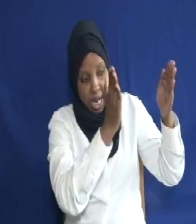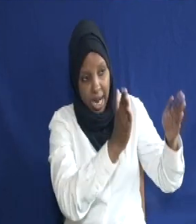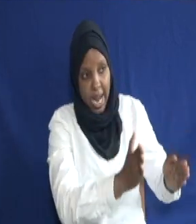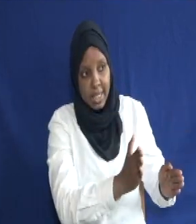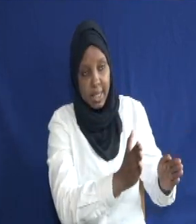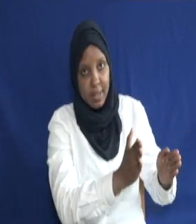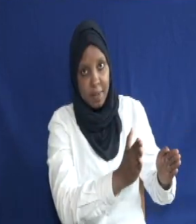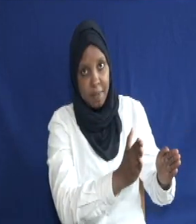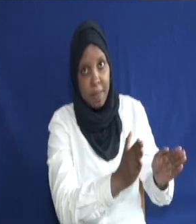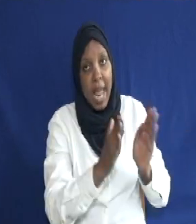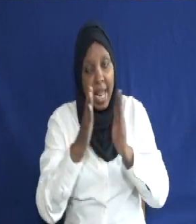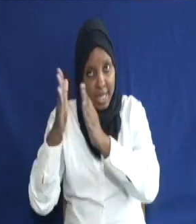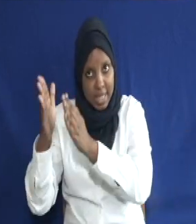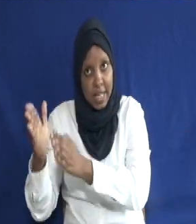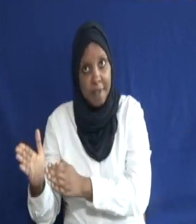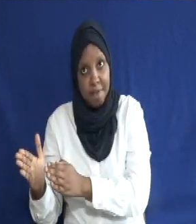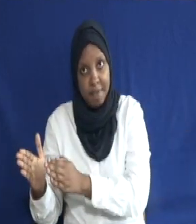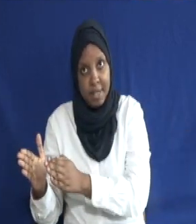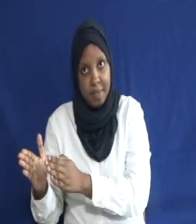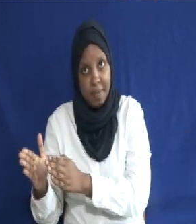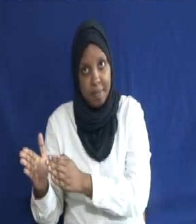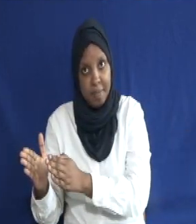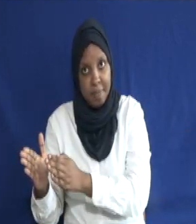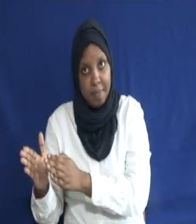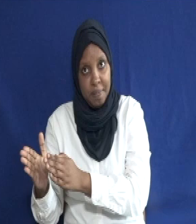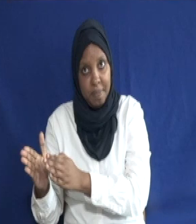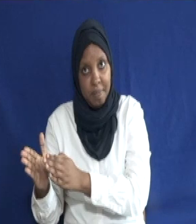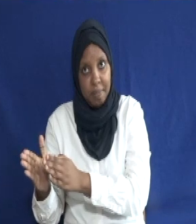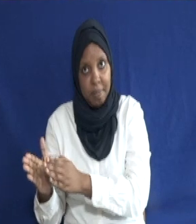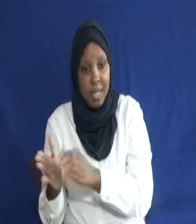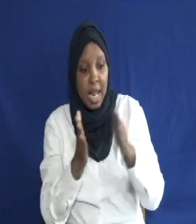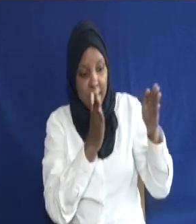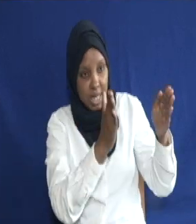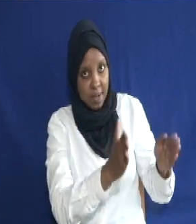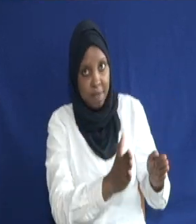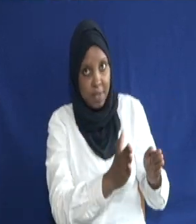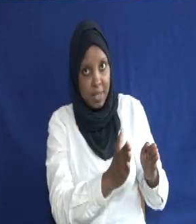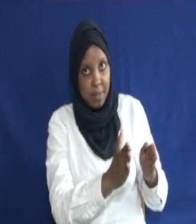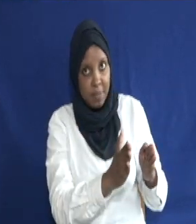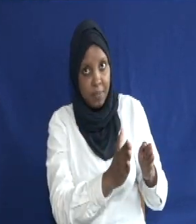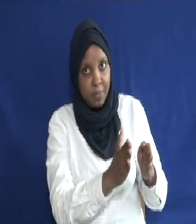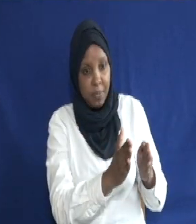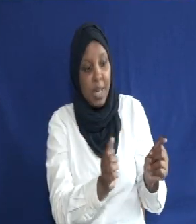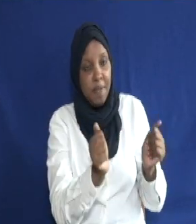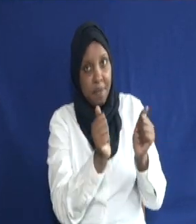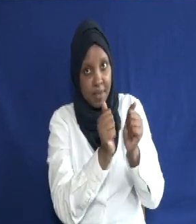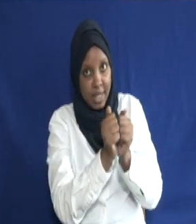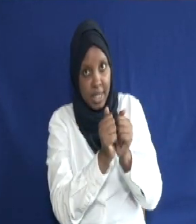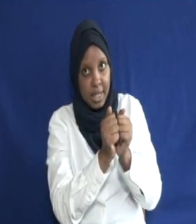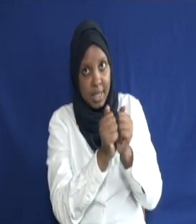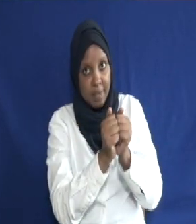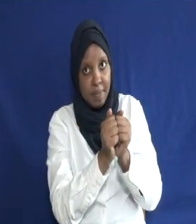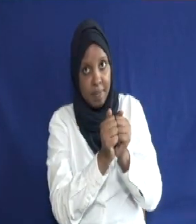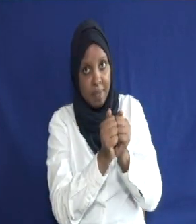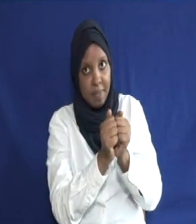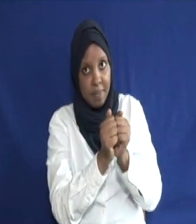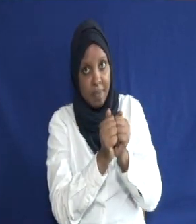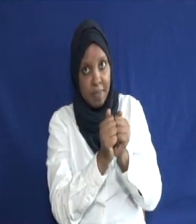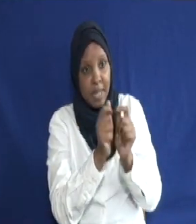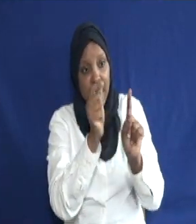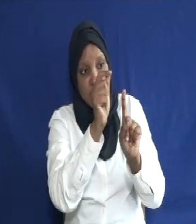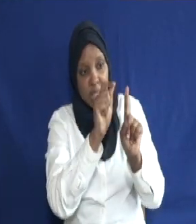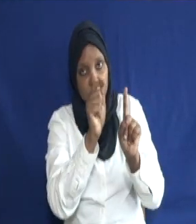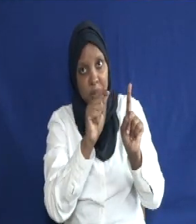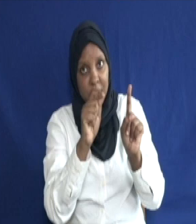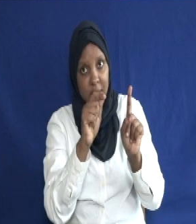side. In left hand side we have 10 exponent x. In the left hand side we have